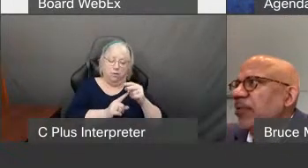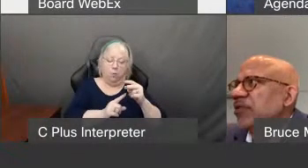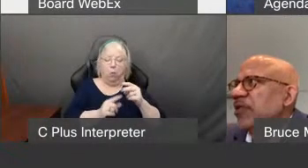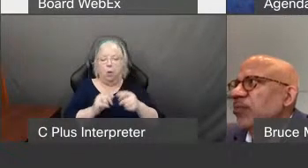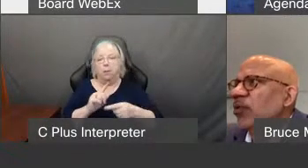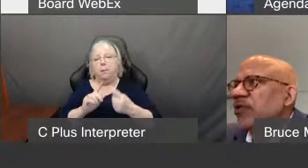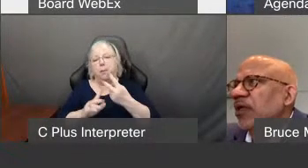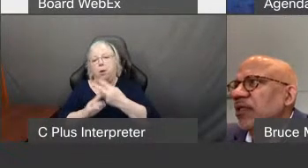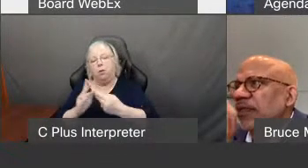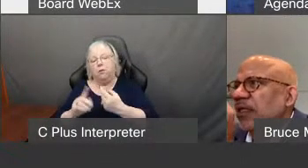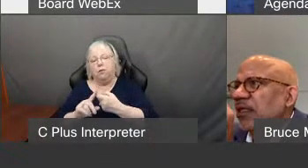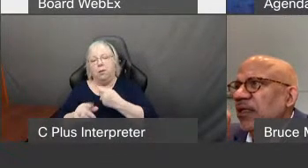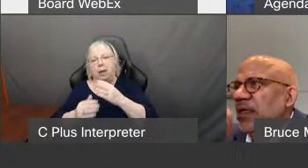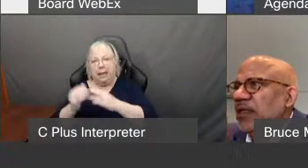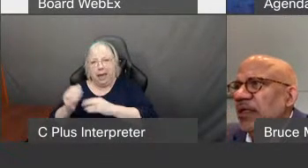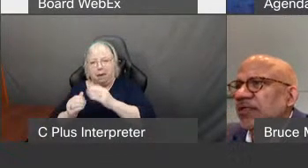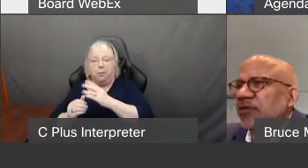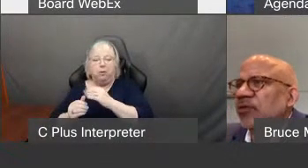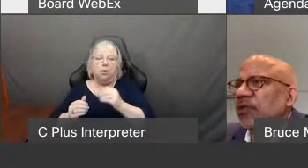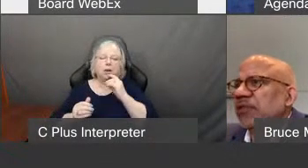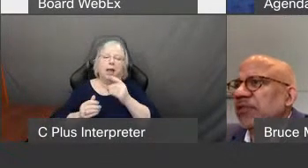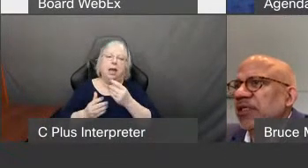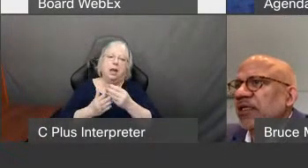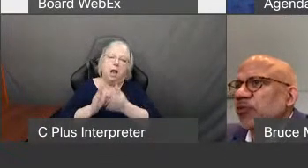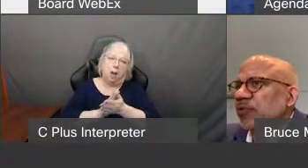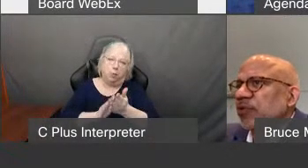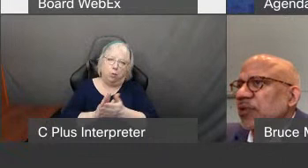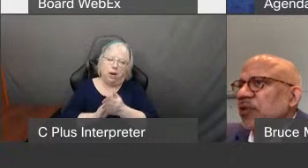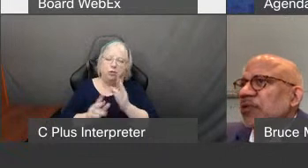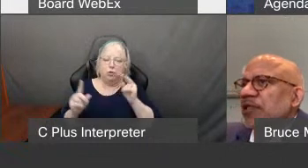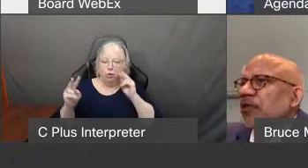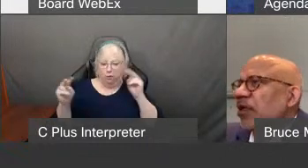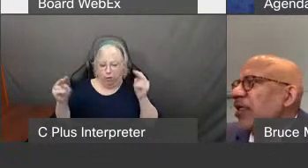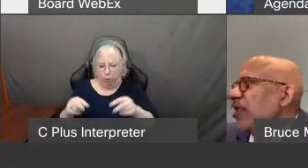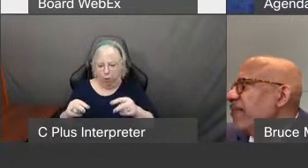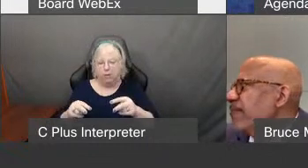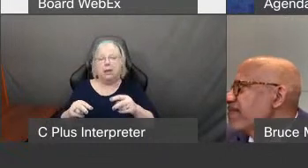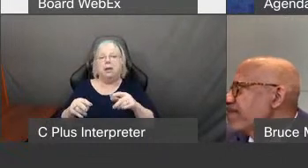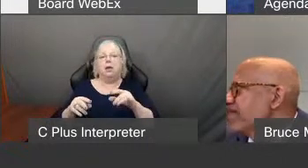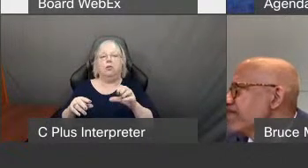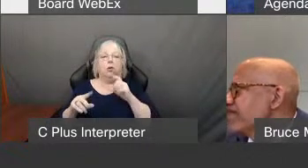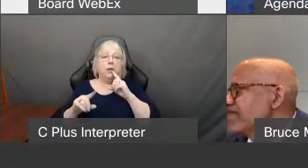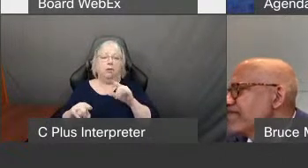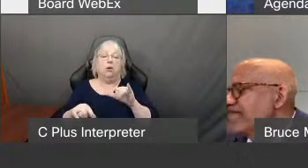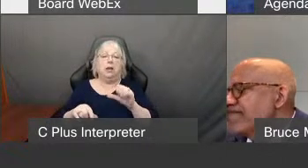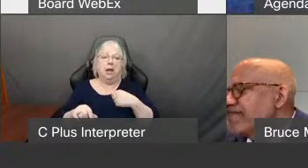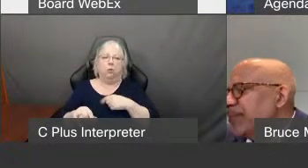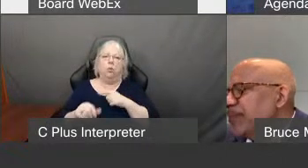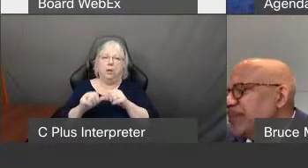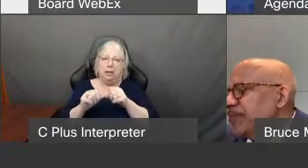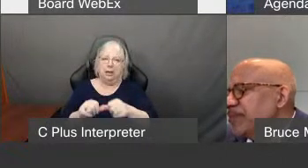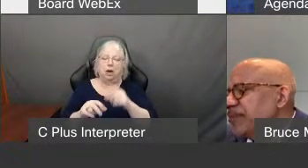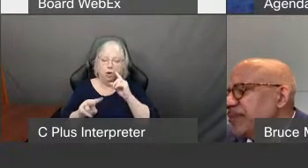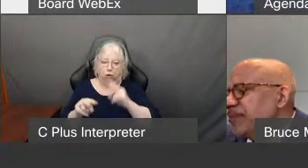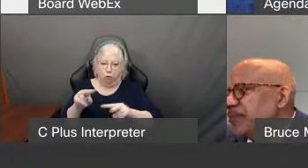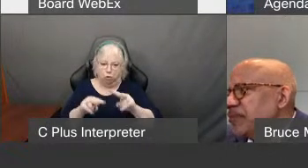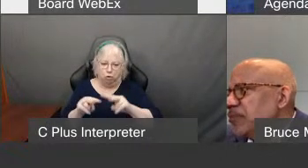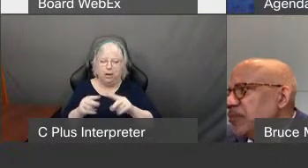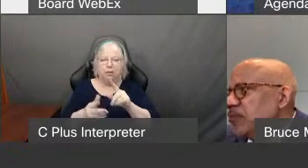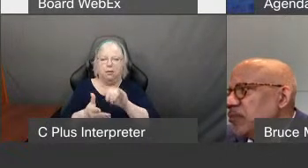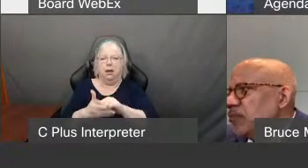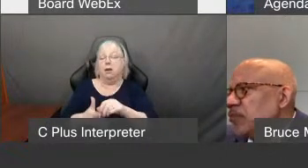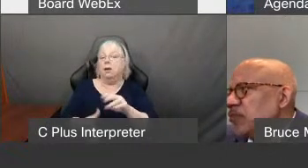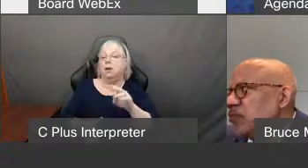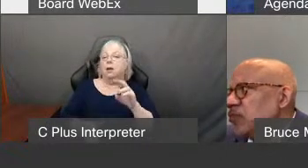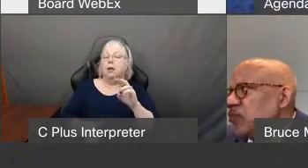and a capital standpoint. So I think the answer to your question is yes, we're still continuing to look at that. And Mr. Mayor,